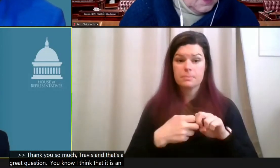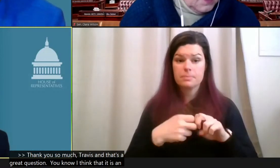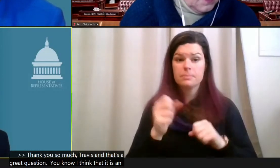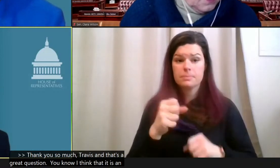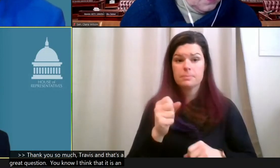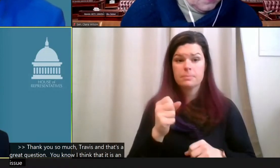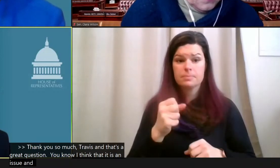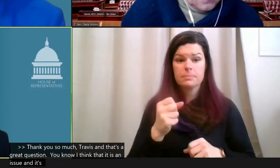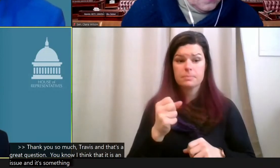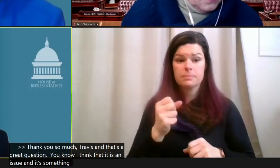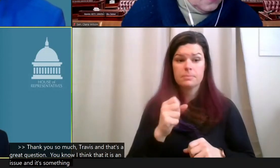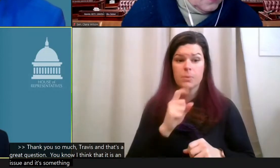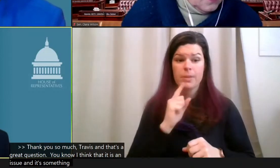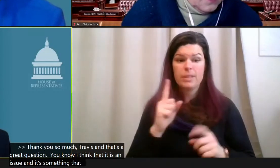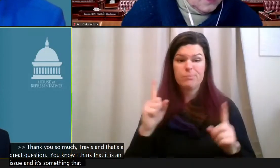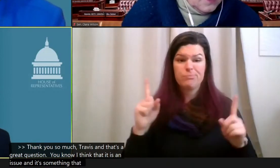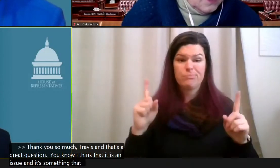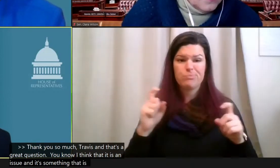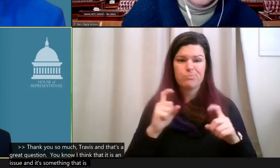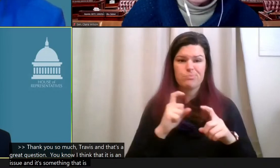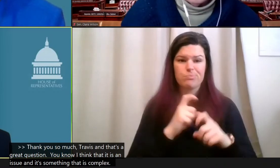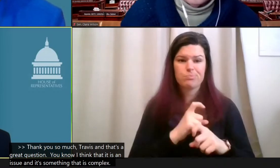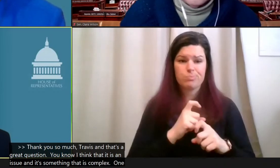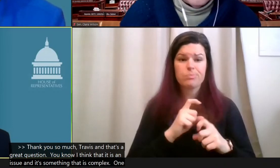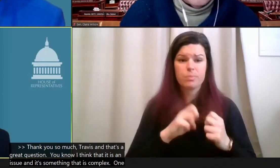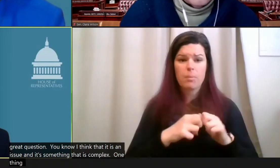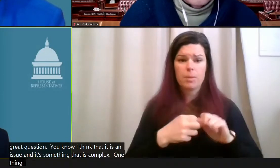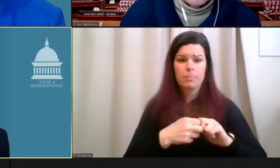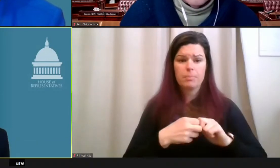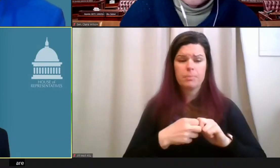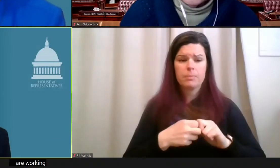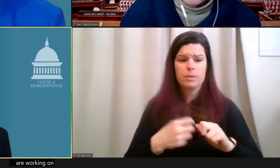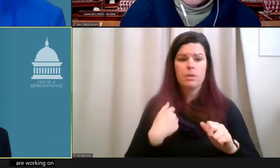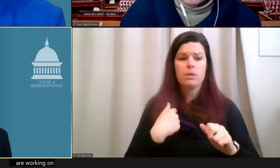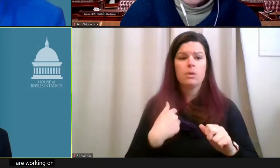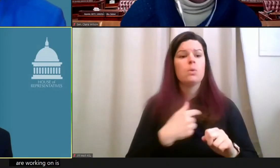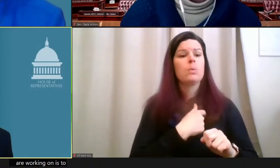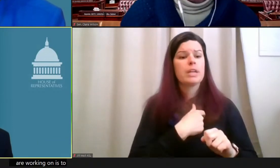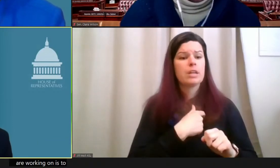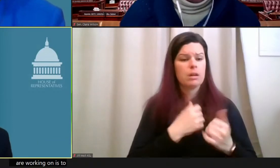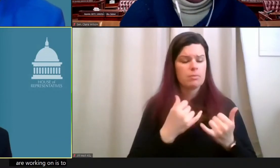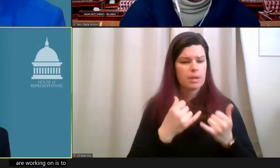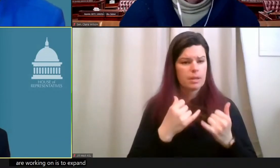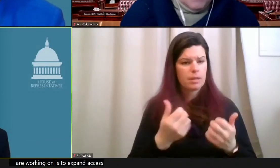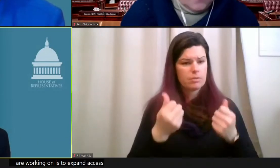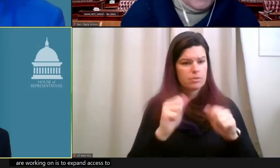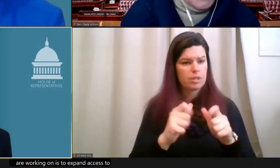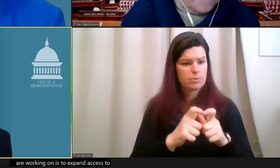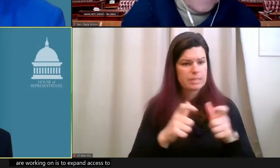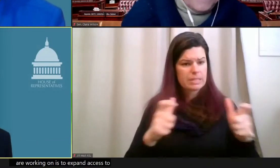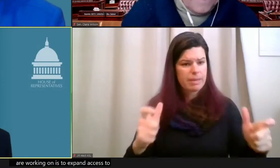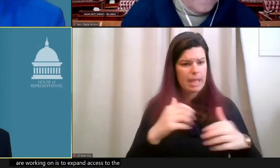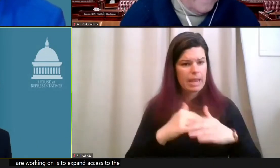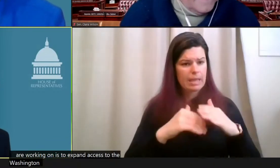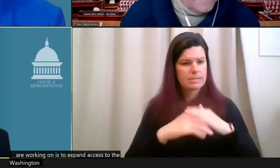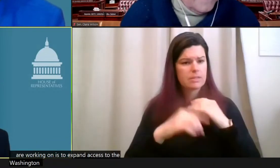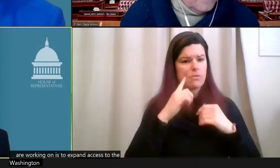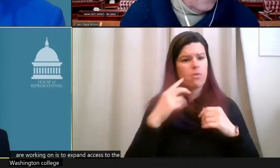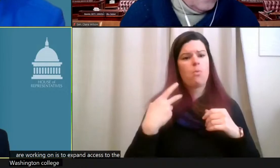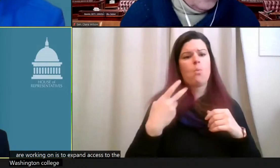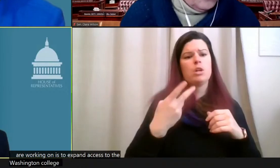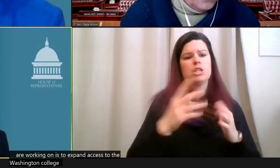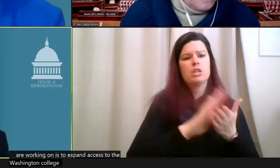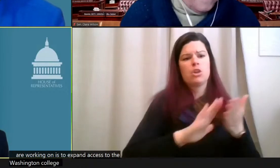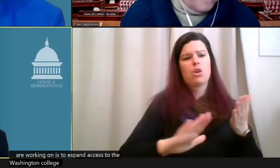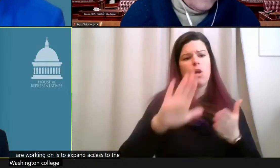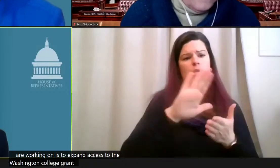something that is complex. One thing we are working on is to expand access to the Washington College Grant, formerly the State Need